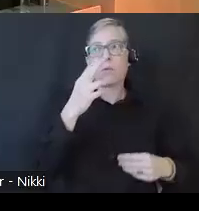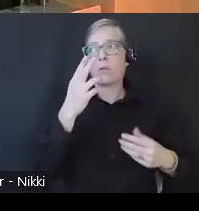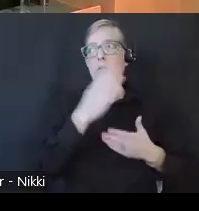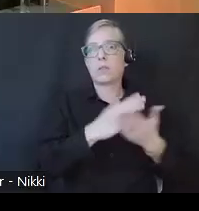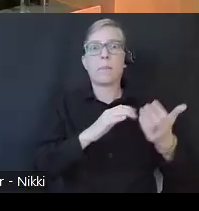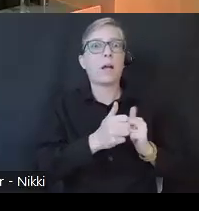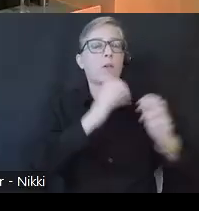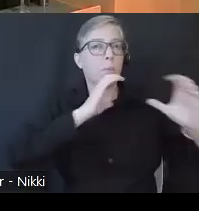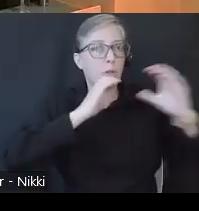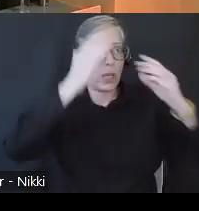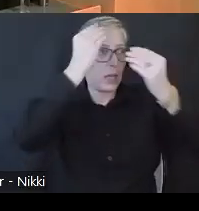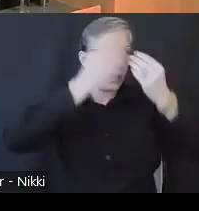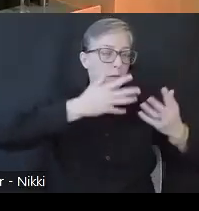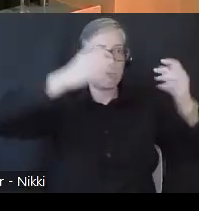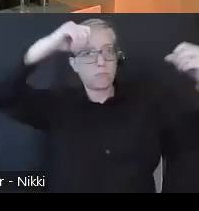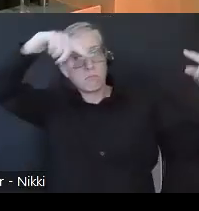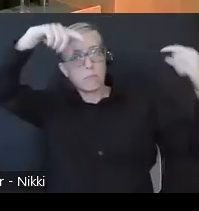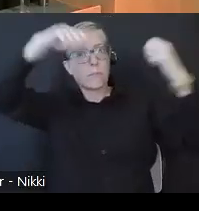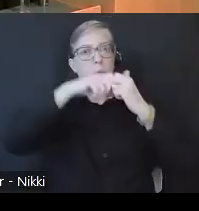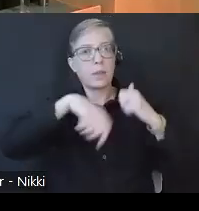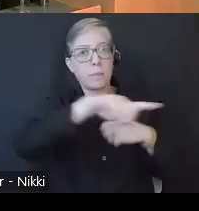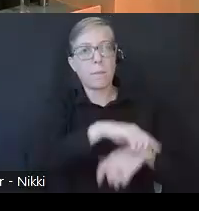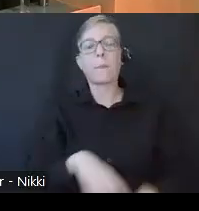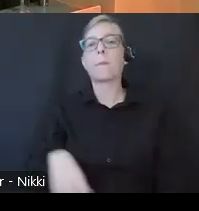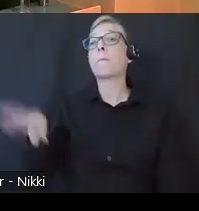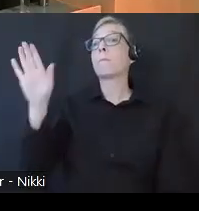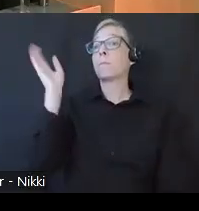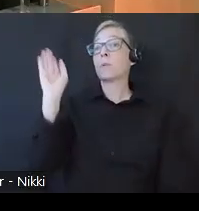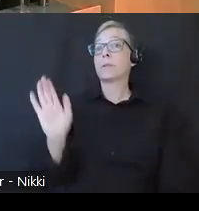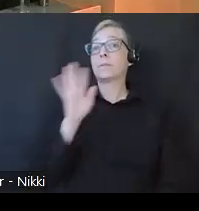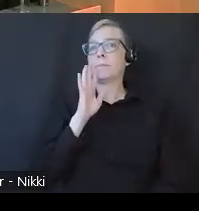communicate. Yeah. So just really quickly on that point about